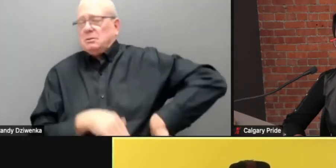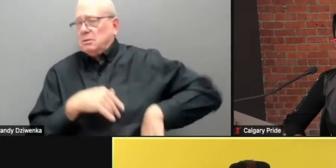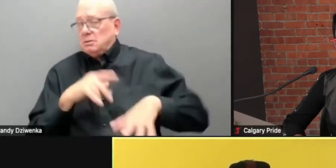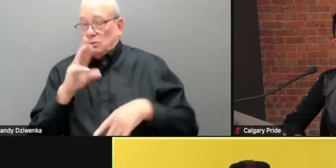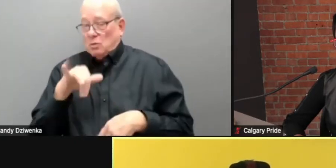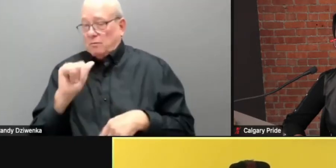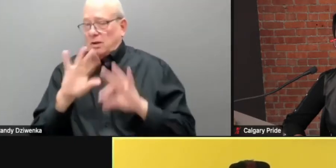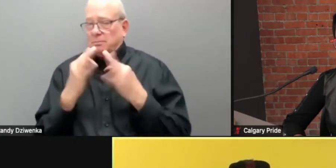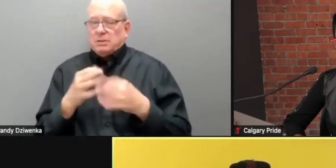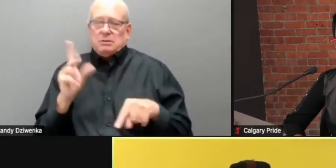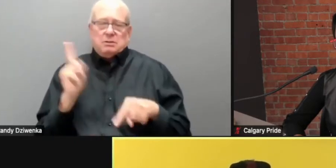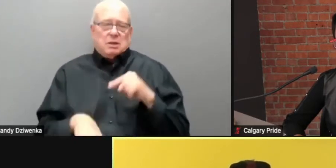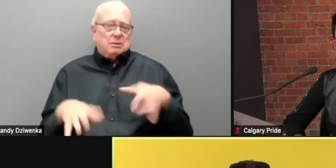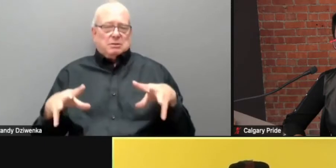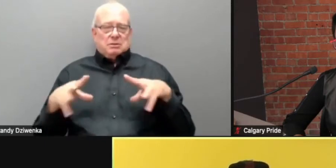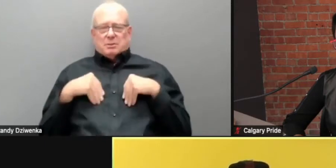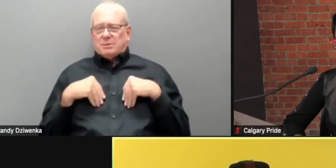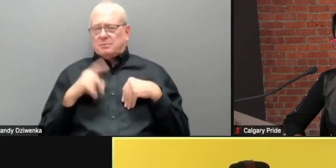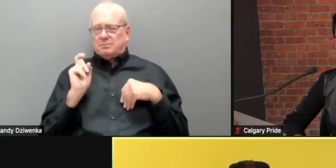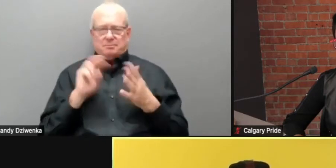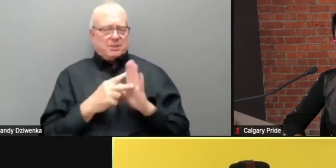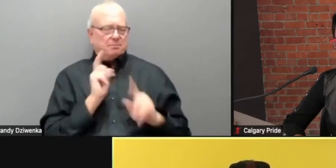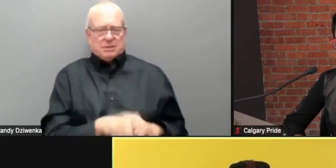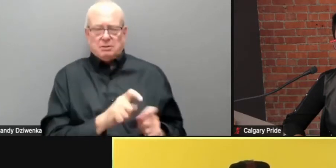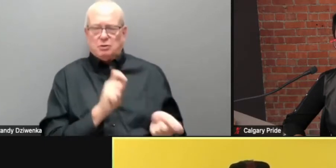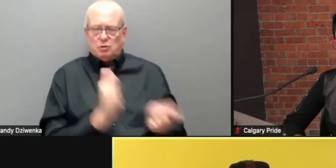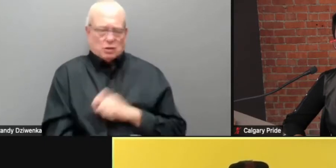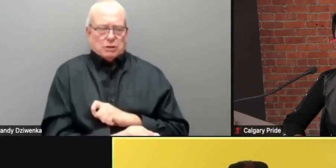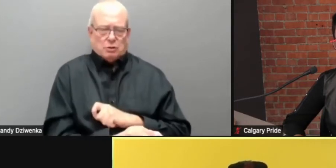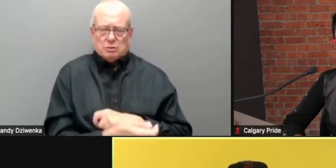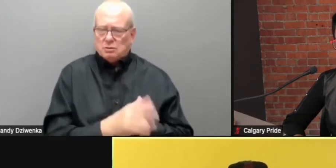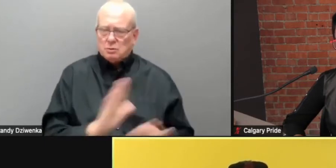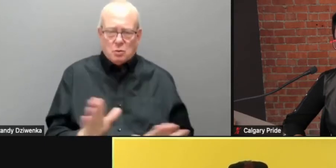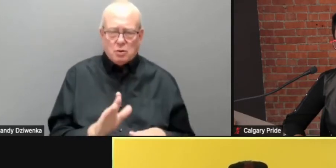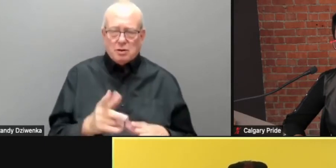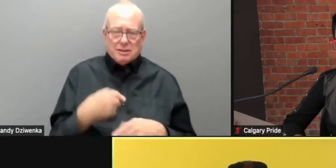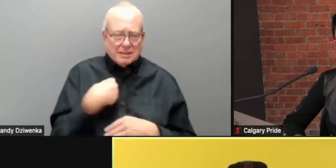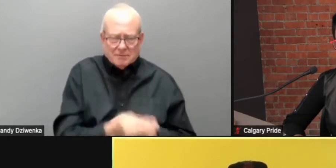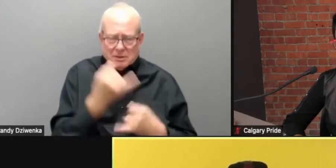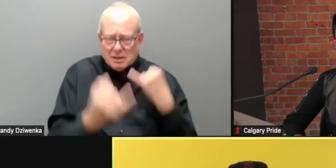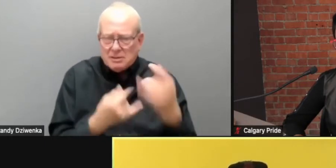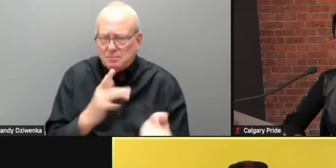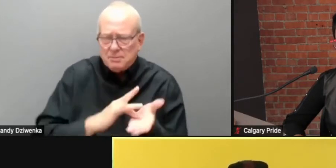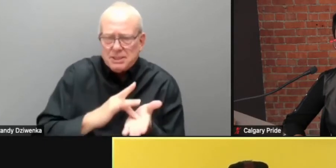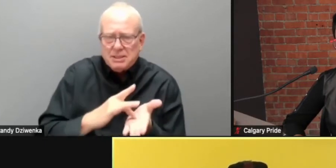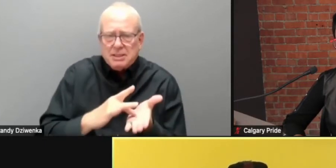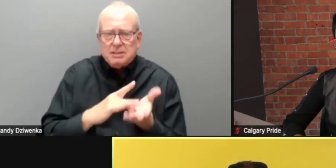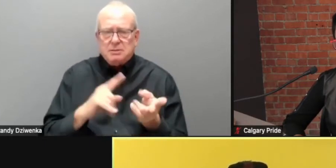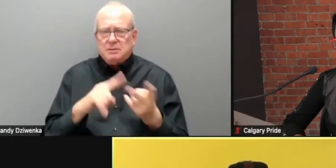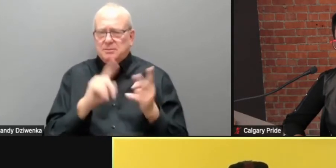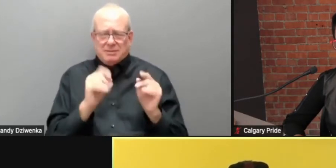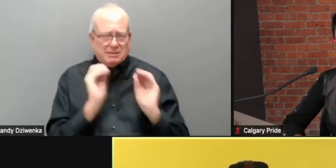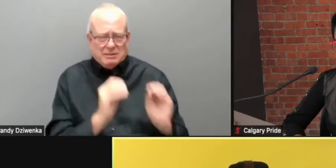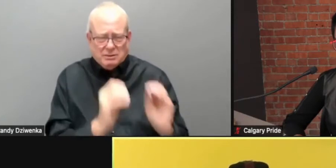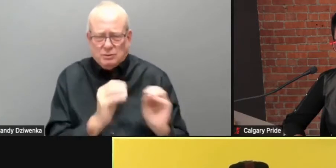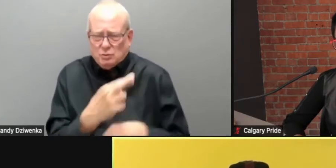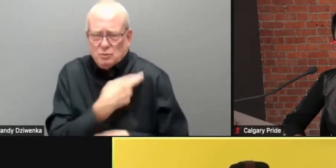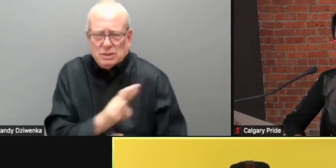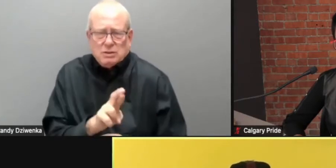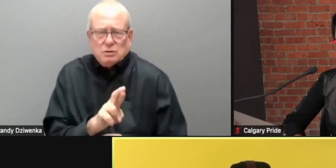day they failed. They couldn't, because as we all know, you cannot make somebody straight if you're